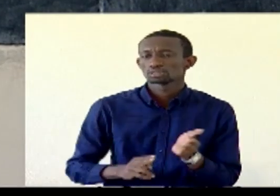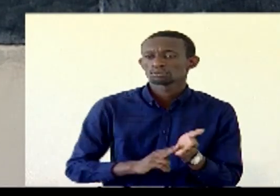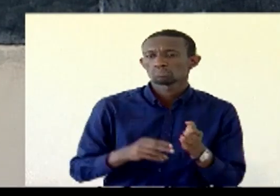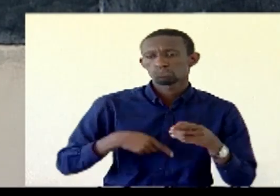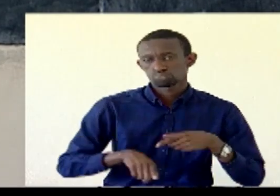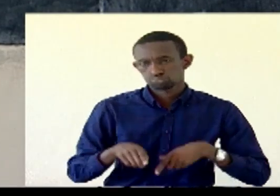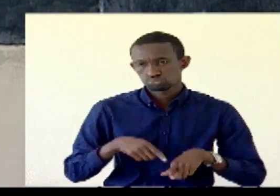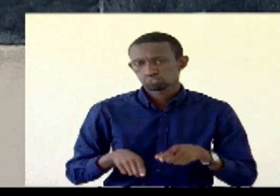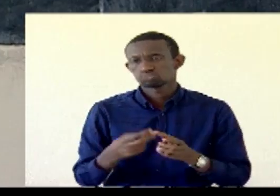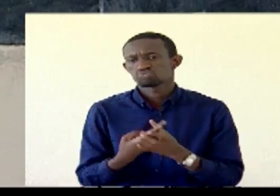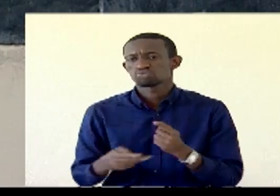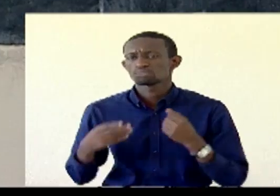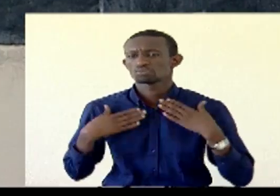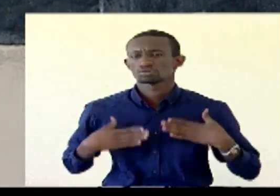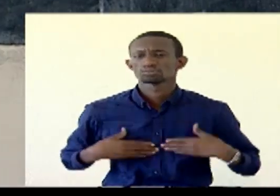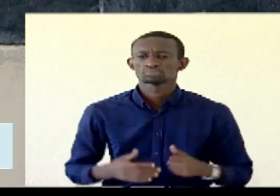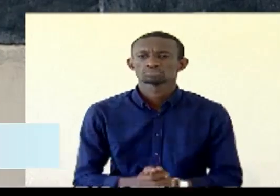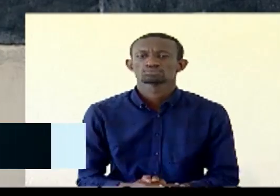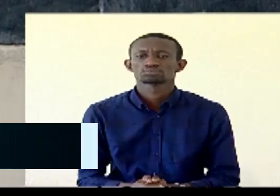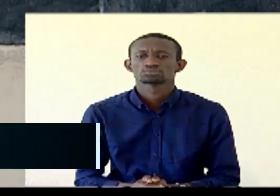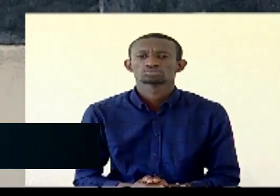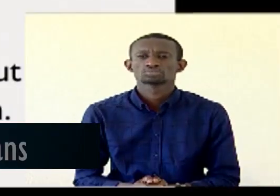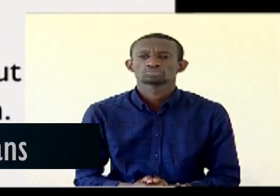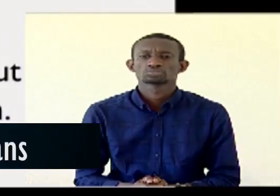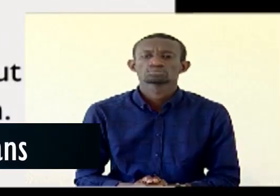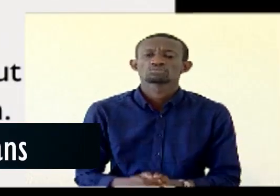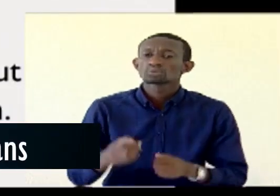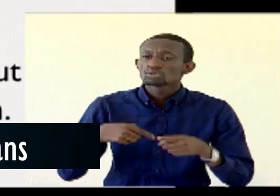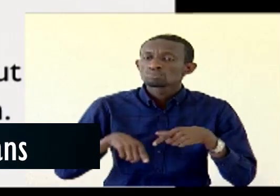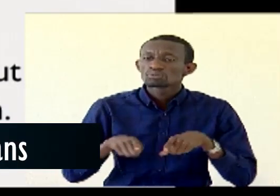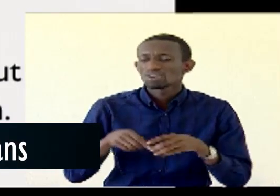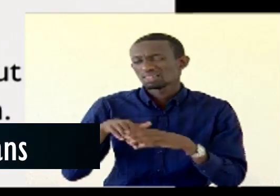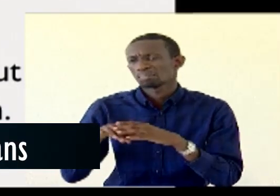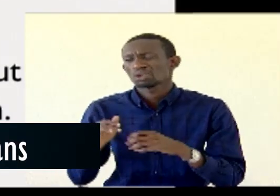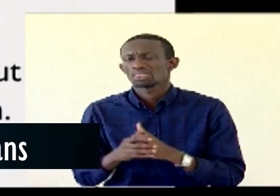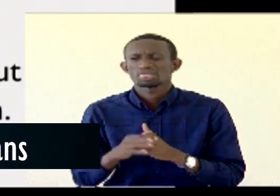be removed from the body. And urine is composed of nitrogenous waste products.